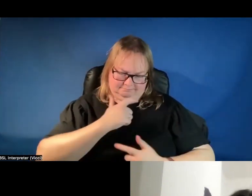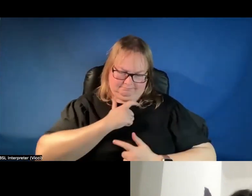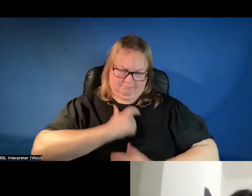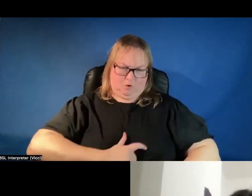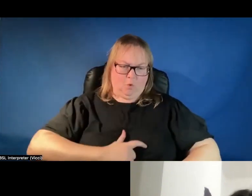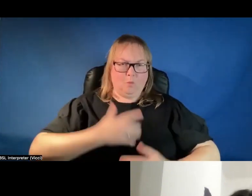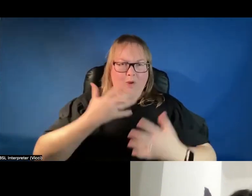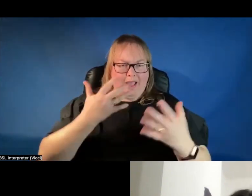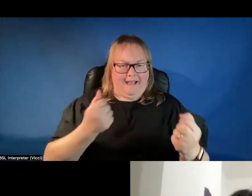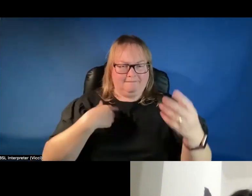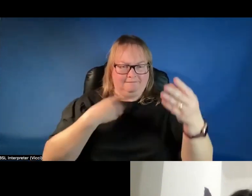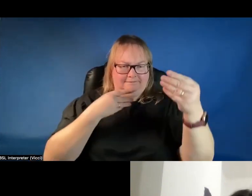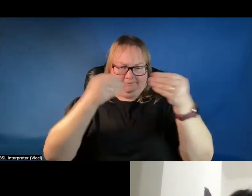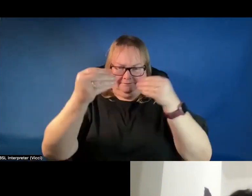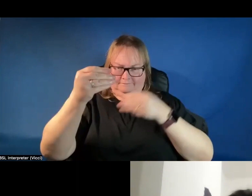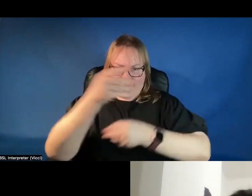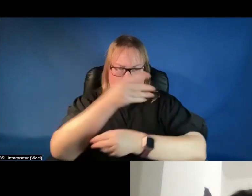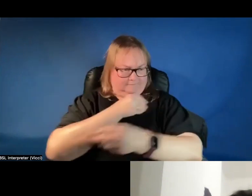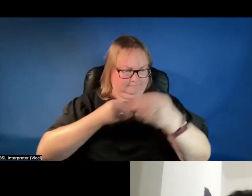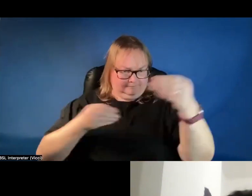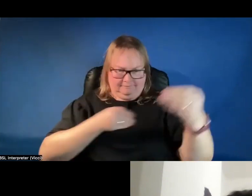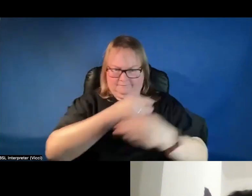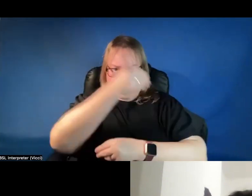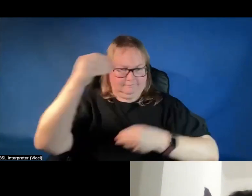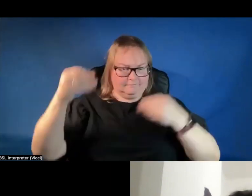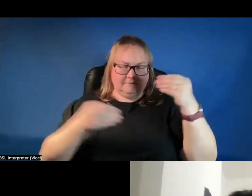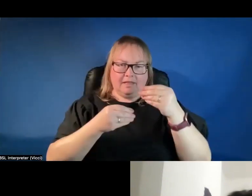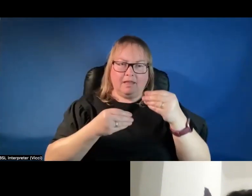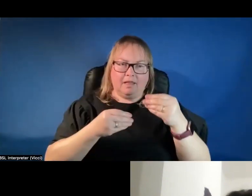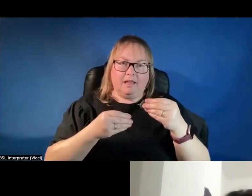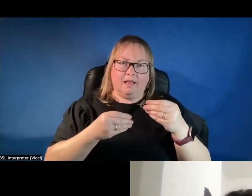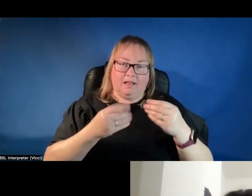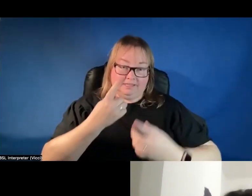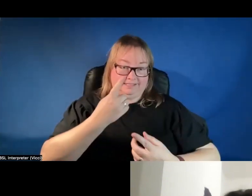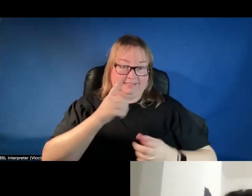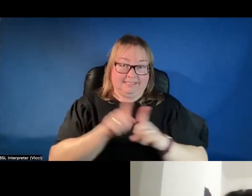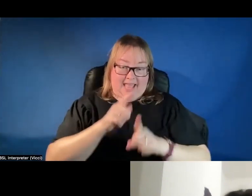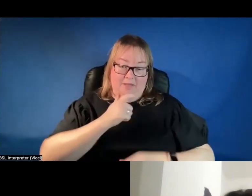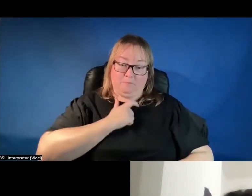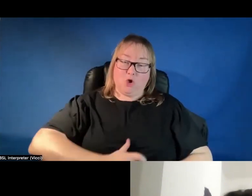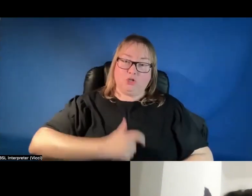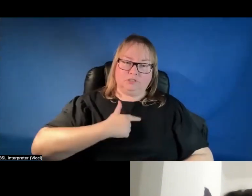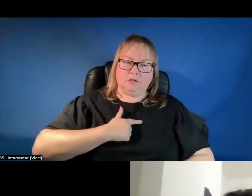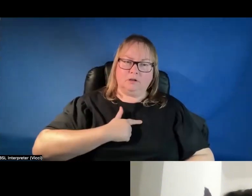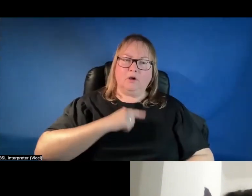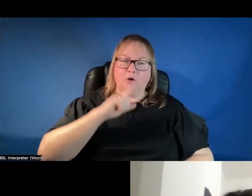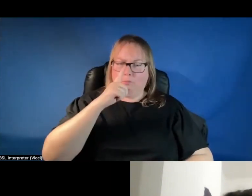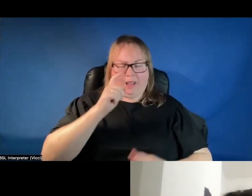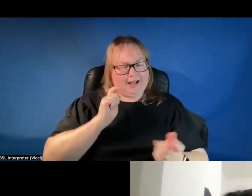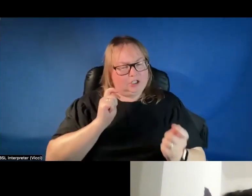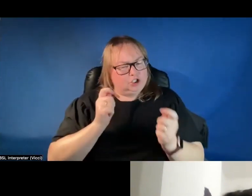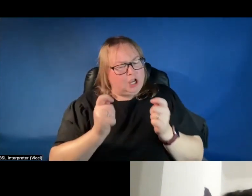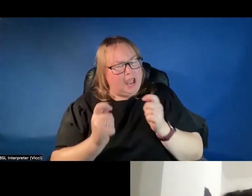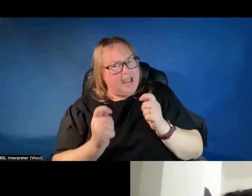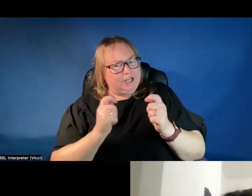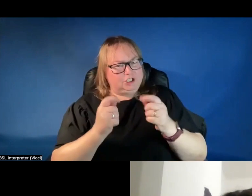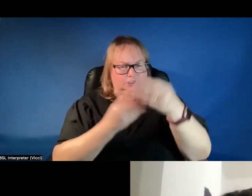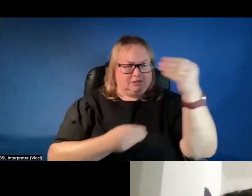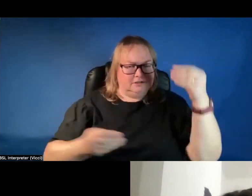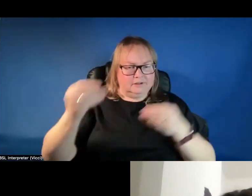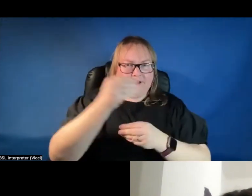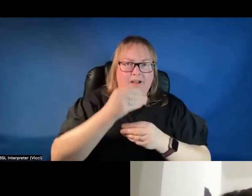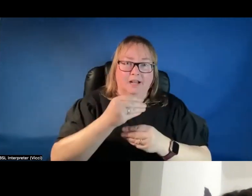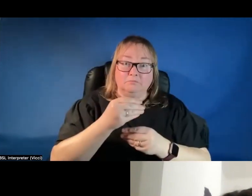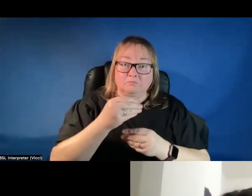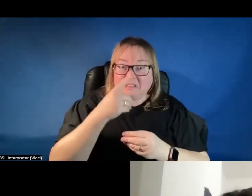based on like our own experience, and then also kind of these versions of ourselves based on perhaps the labels that we